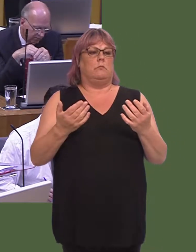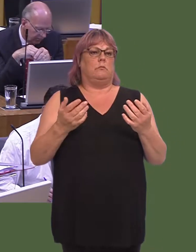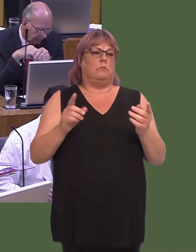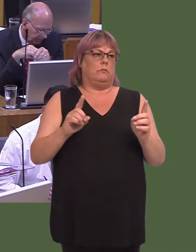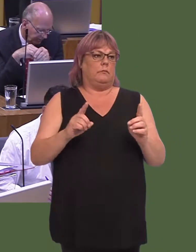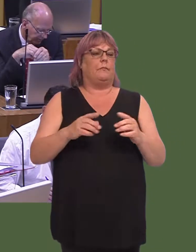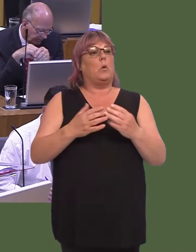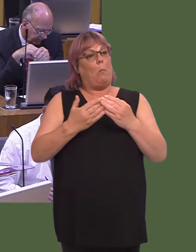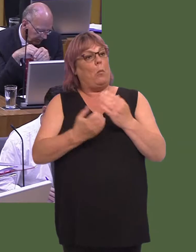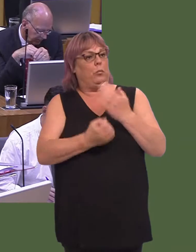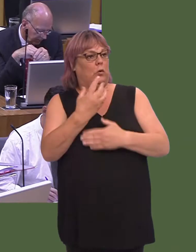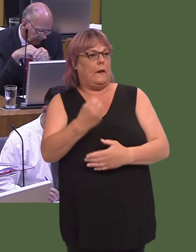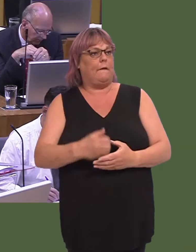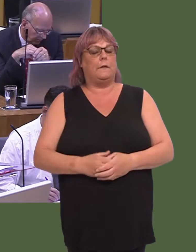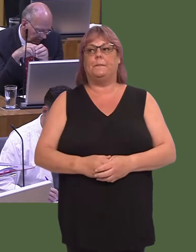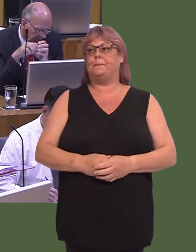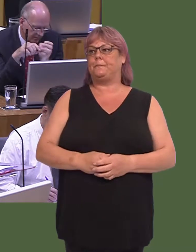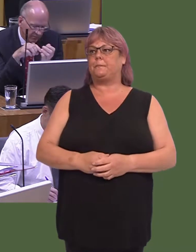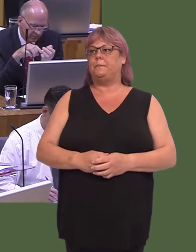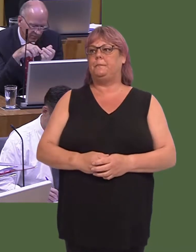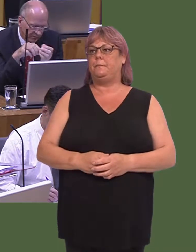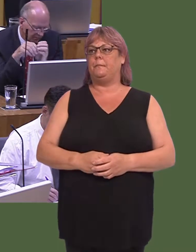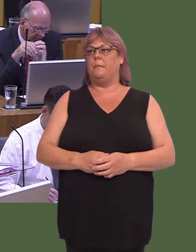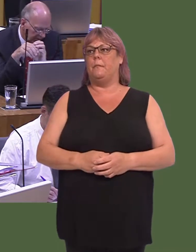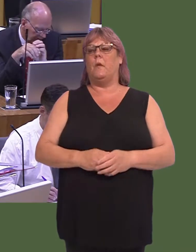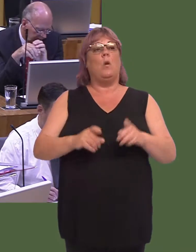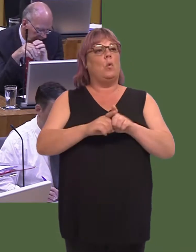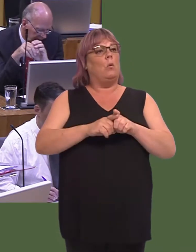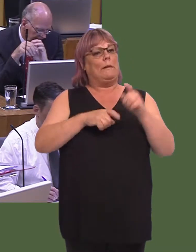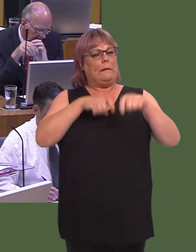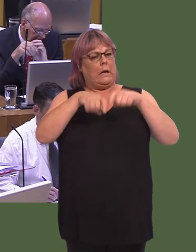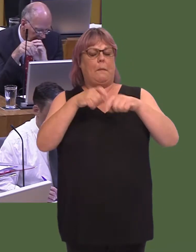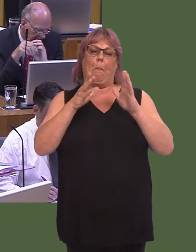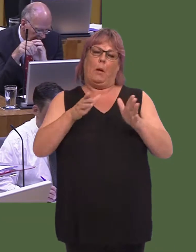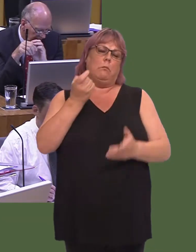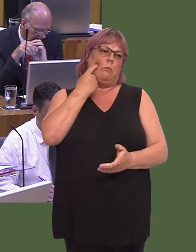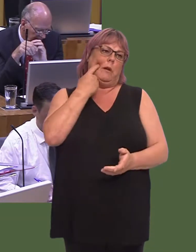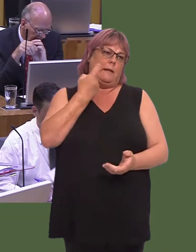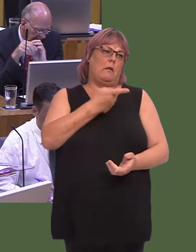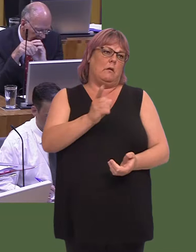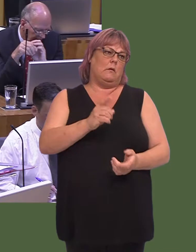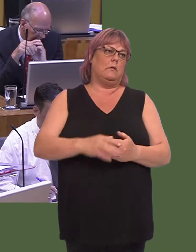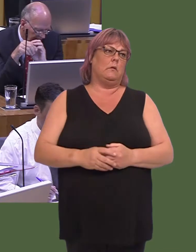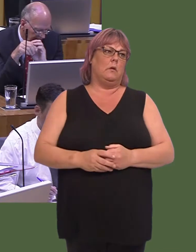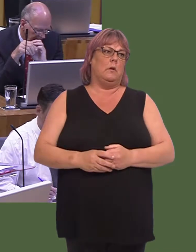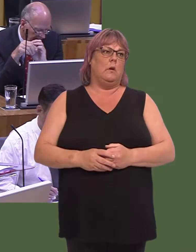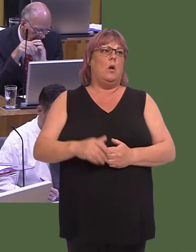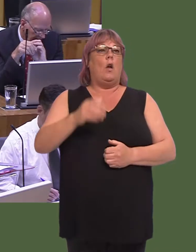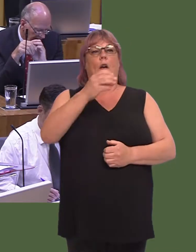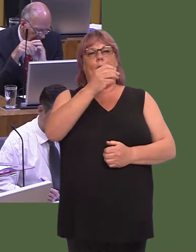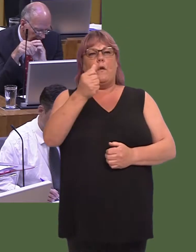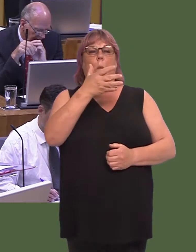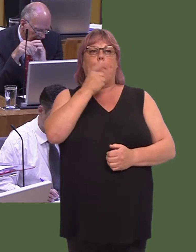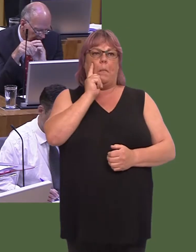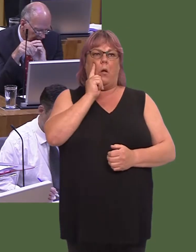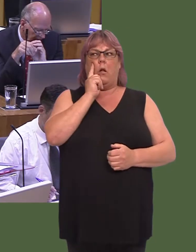whether it's heavy rail, and, of course, the need to make it easier for people to cycle. There's no doubt in my mind that a substantial proportion of